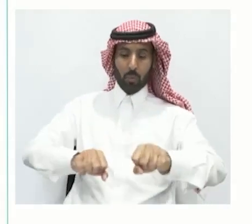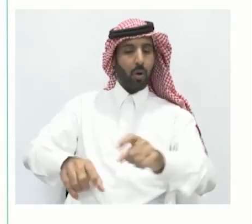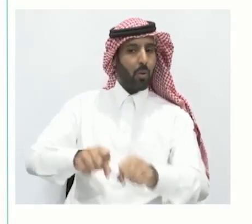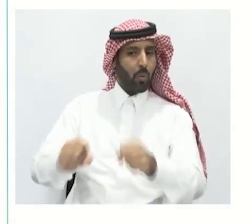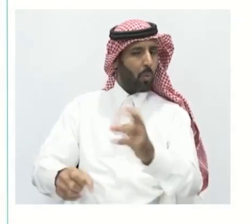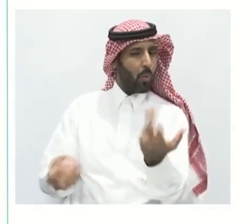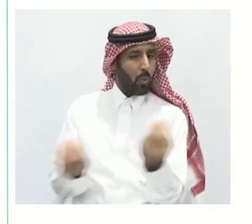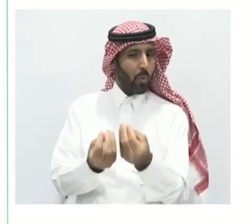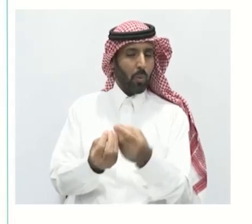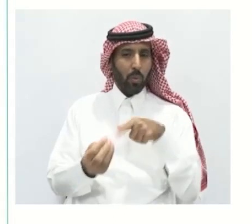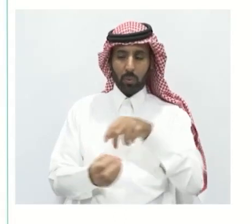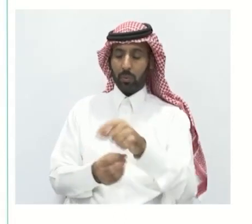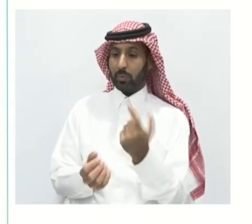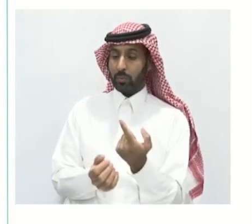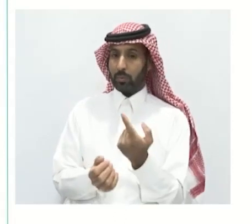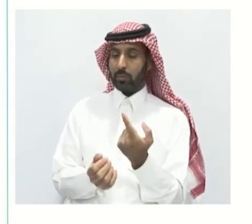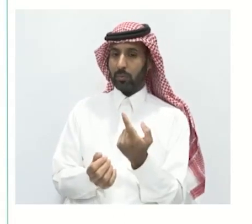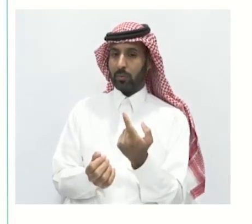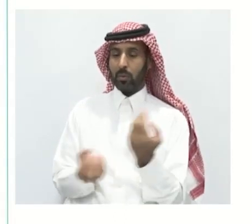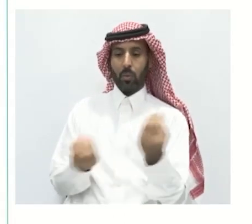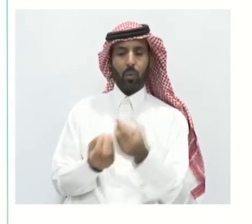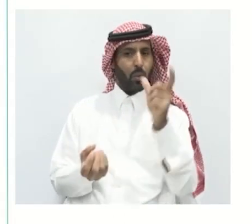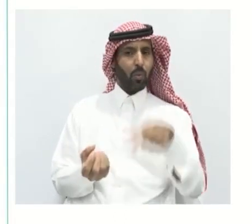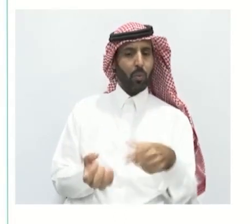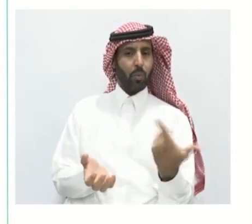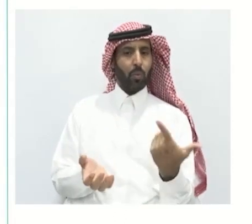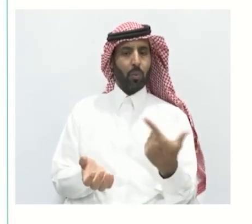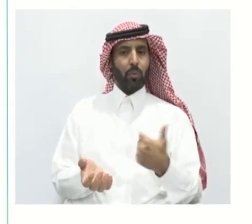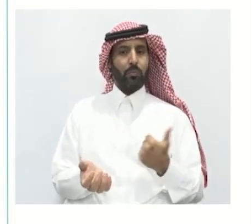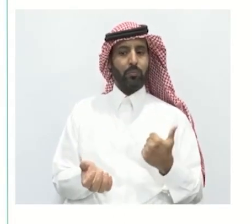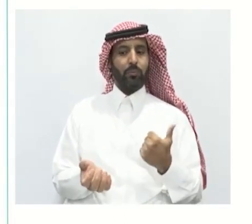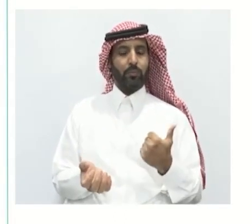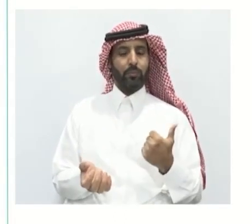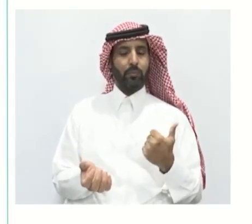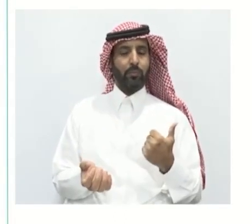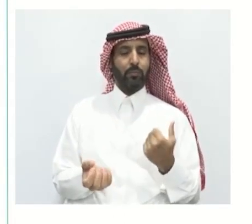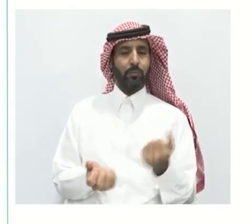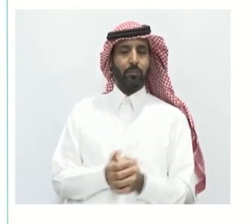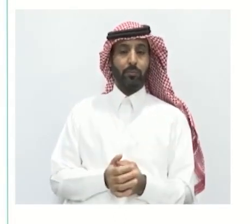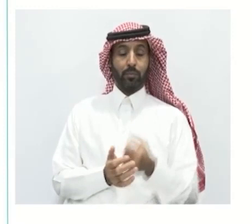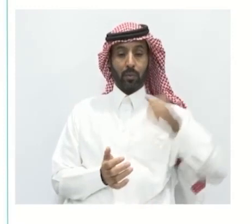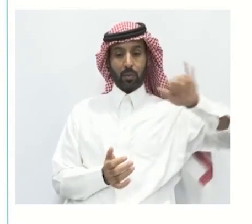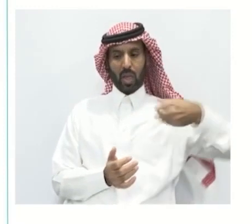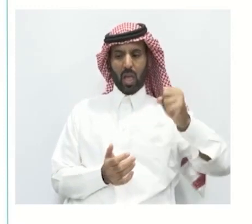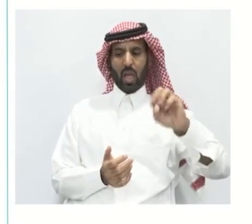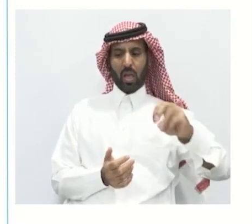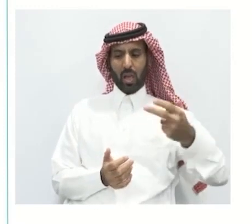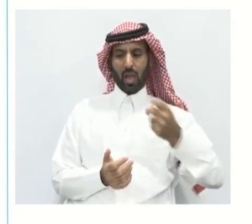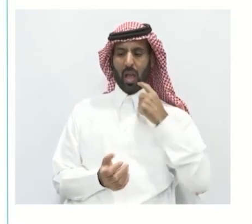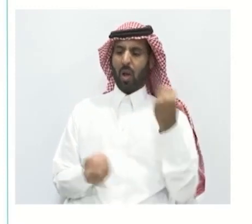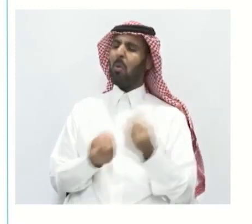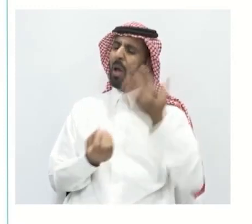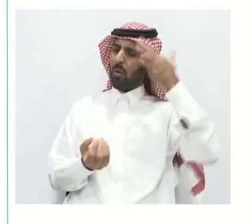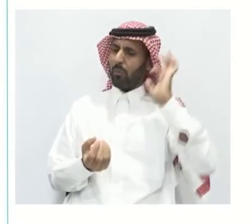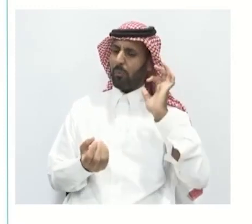Very good. Who were you shopping with at that time? Who were with you? John, I with